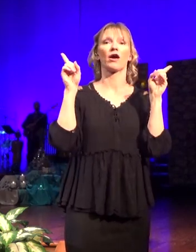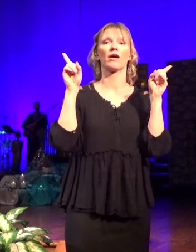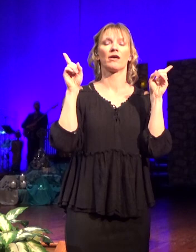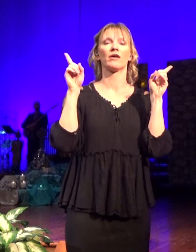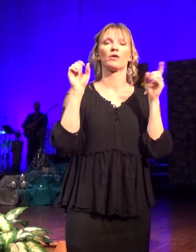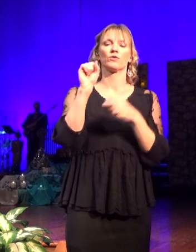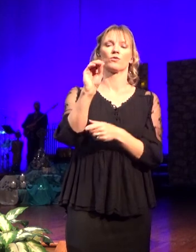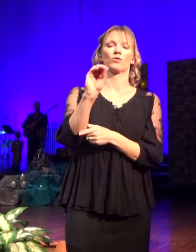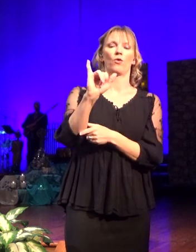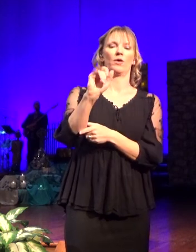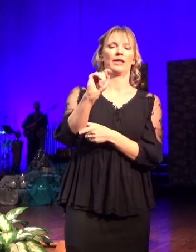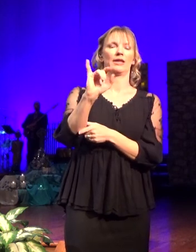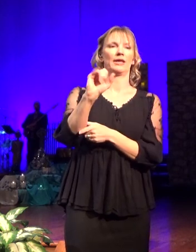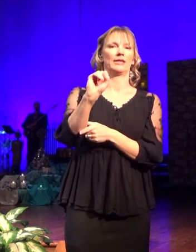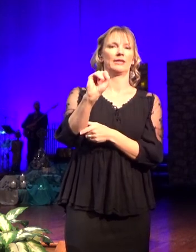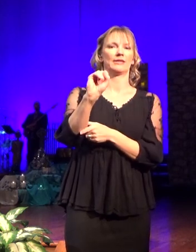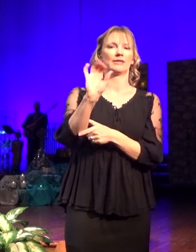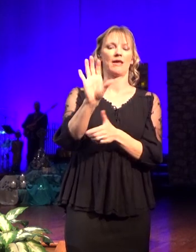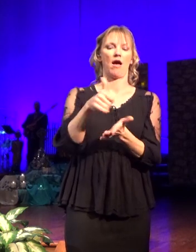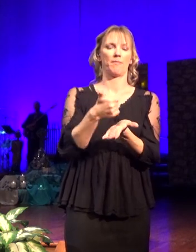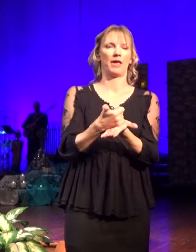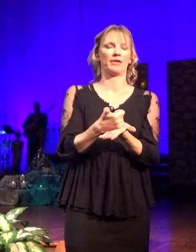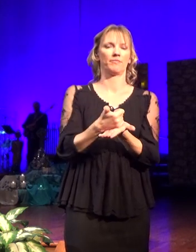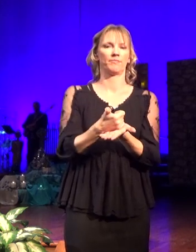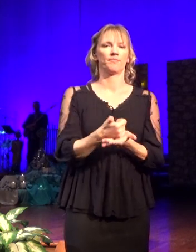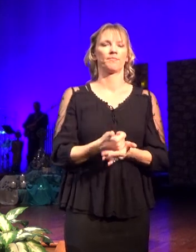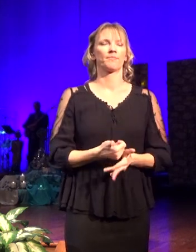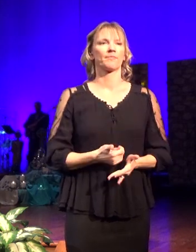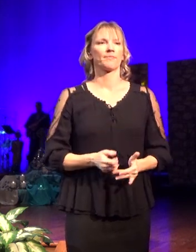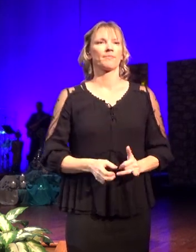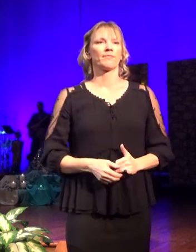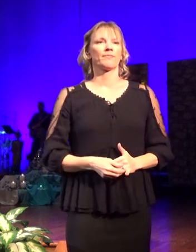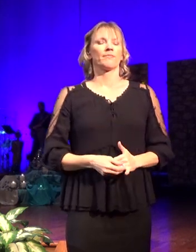and so it is. Amen.